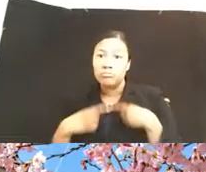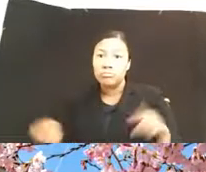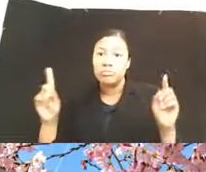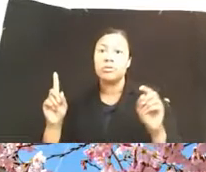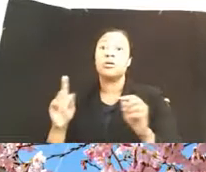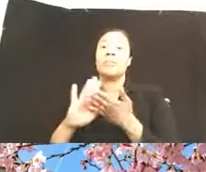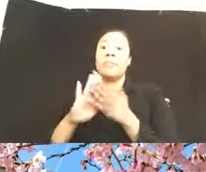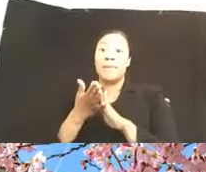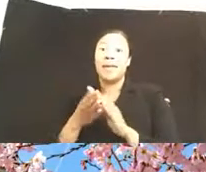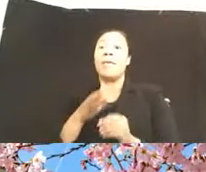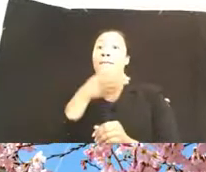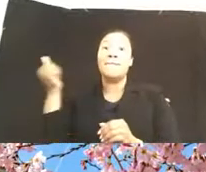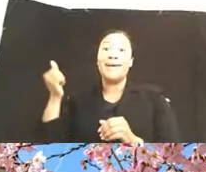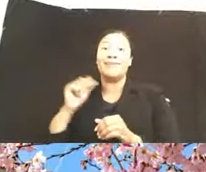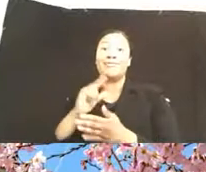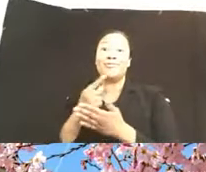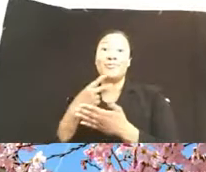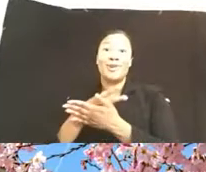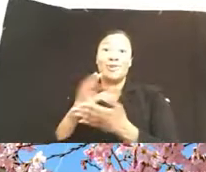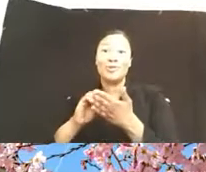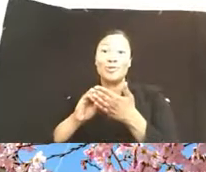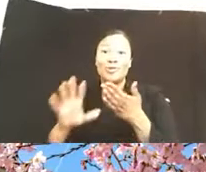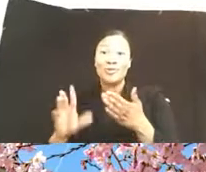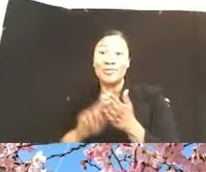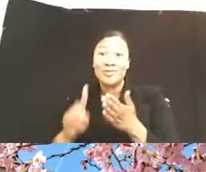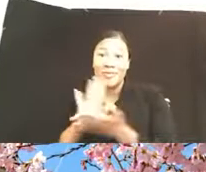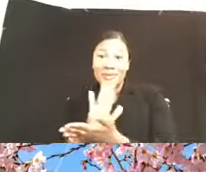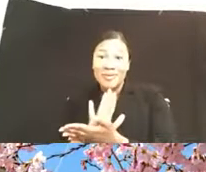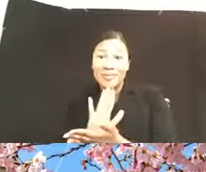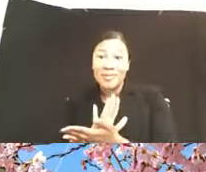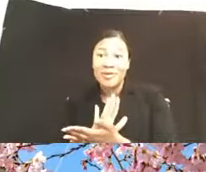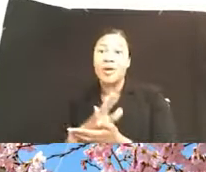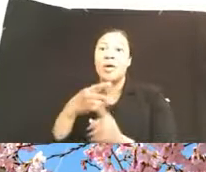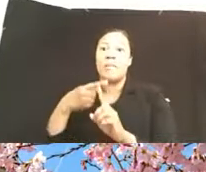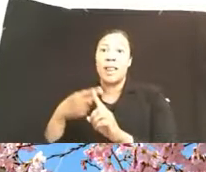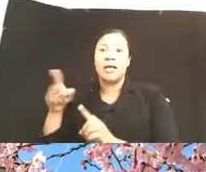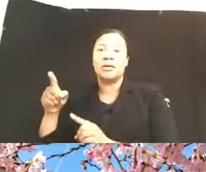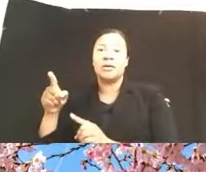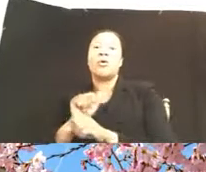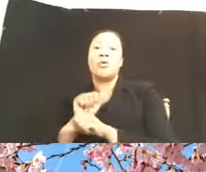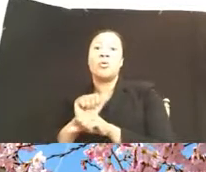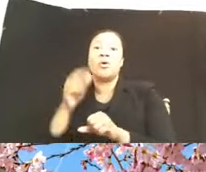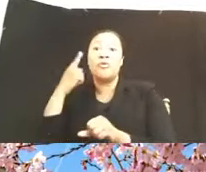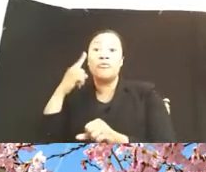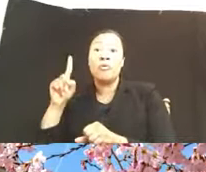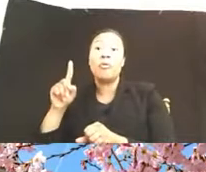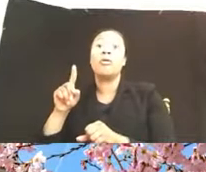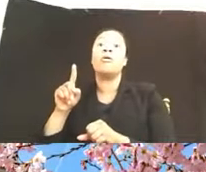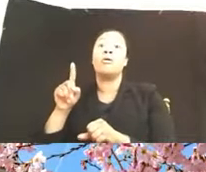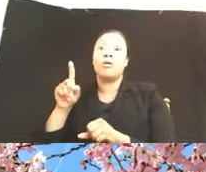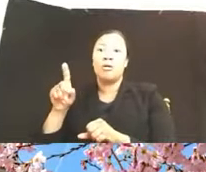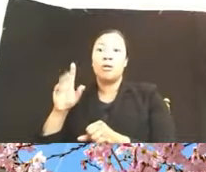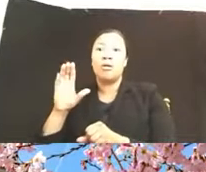Student paper, and her paper was also runner-up for the Human Development and Capability Association's Kukli's